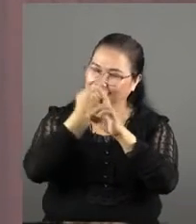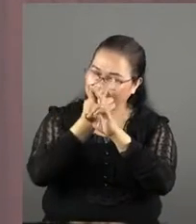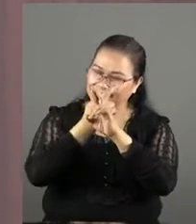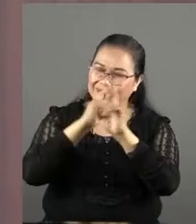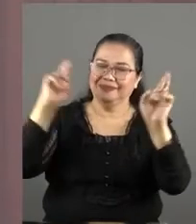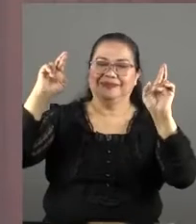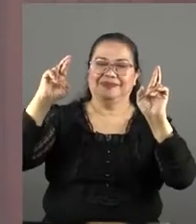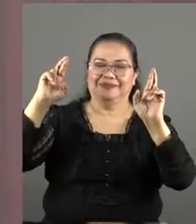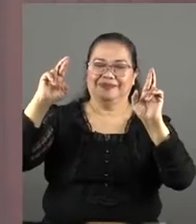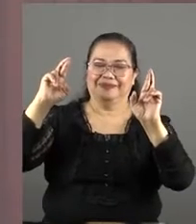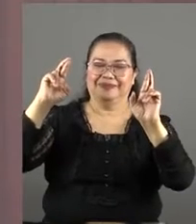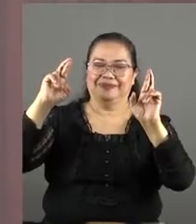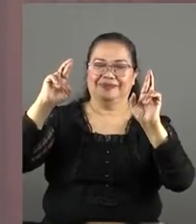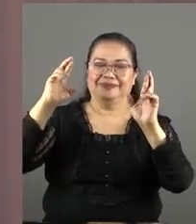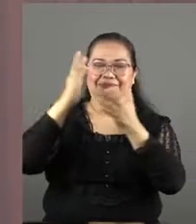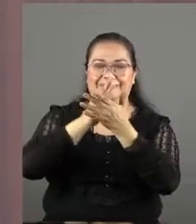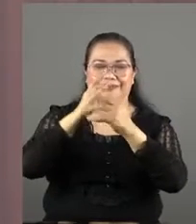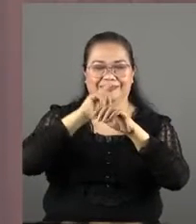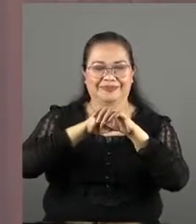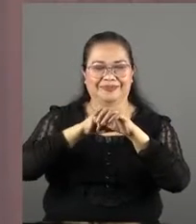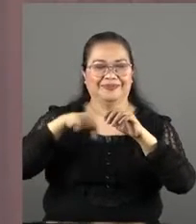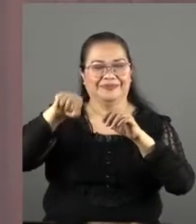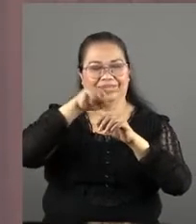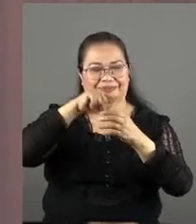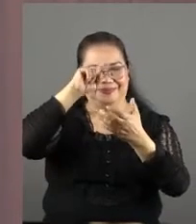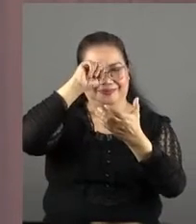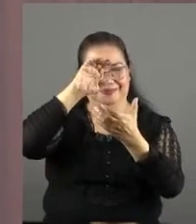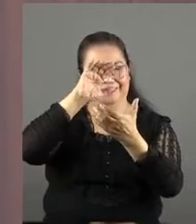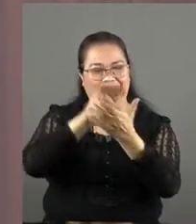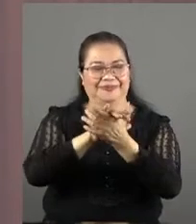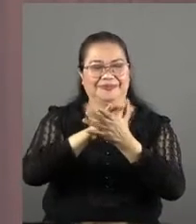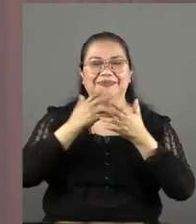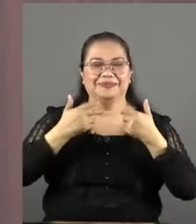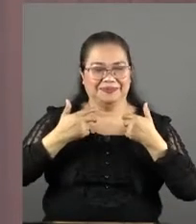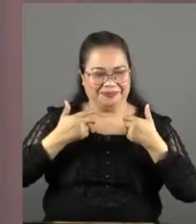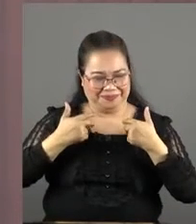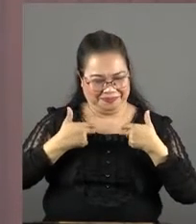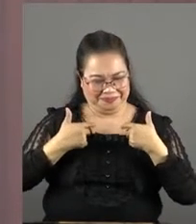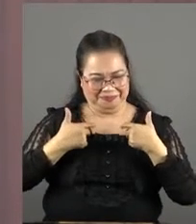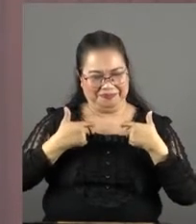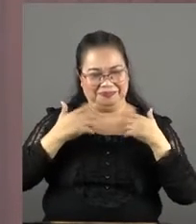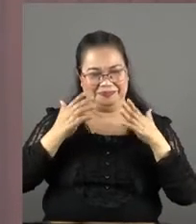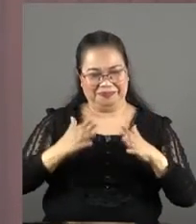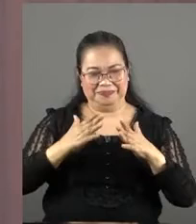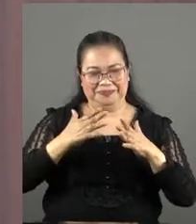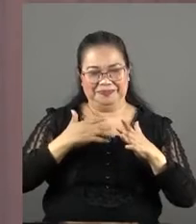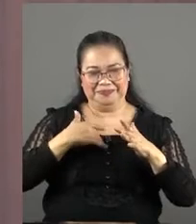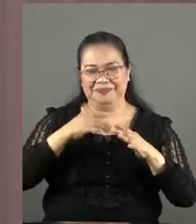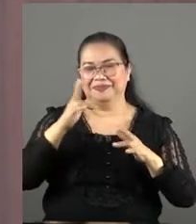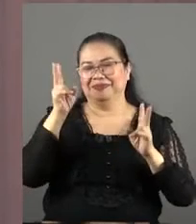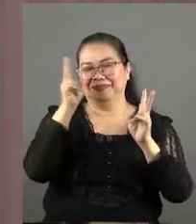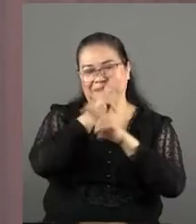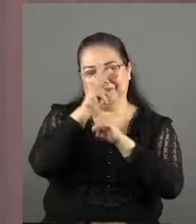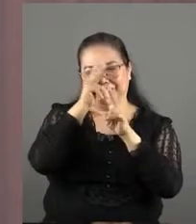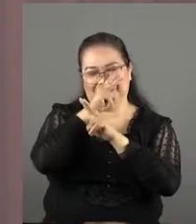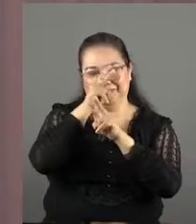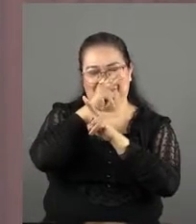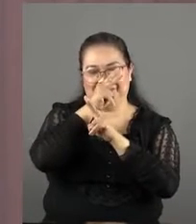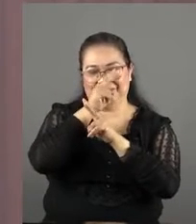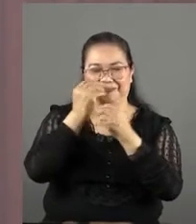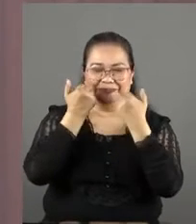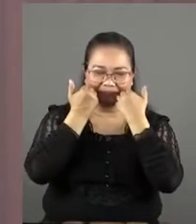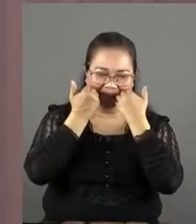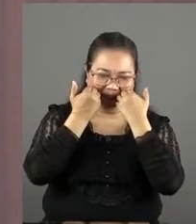redeemed. Sometimes even as believers, we still make horrendous mistakes,